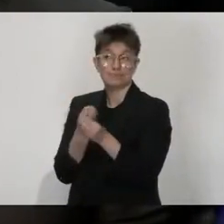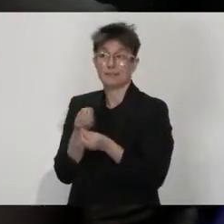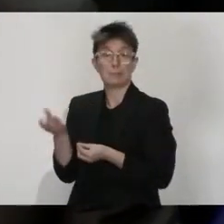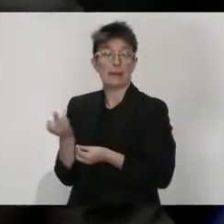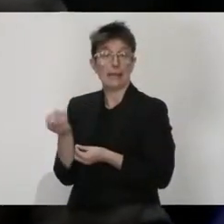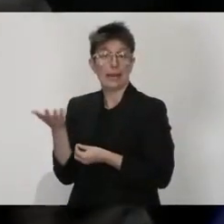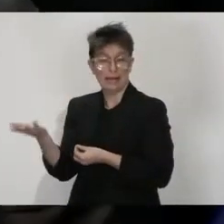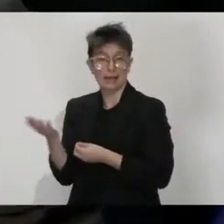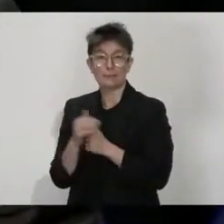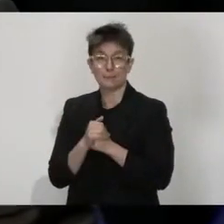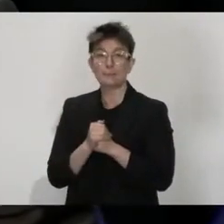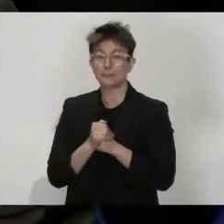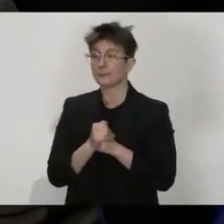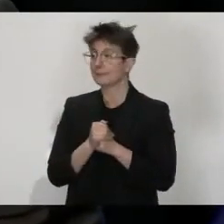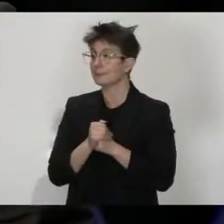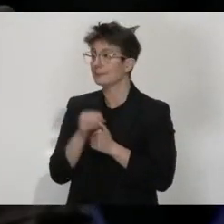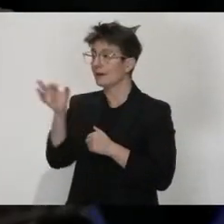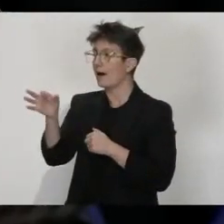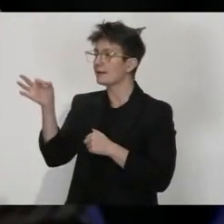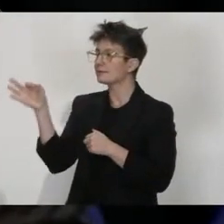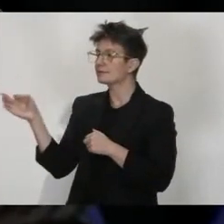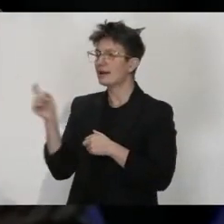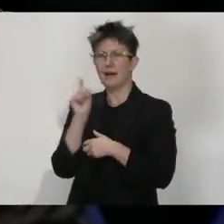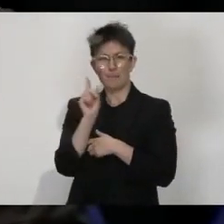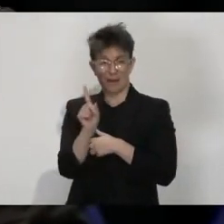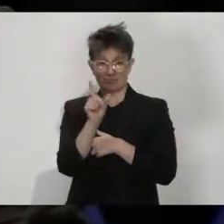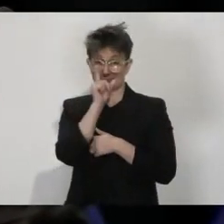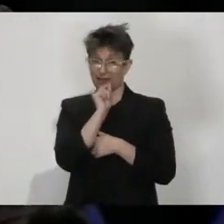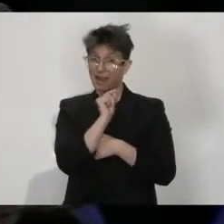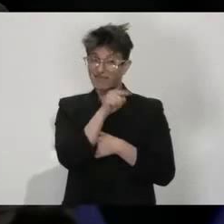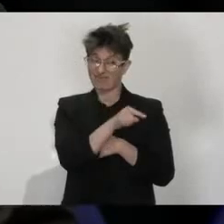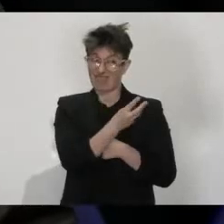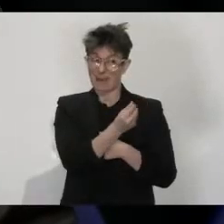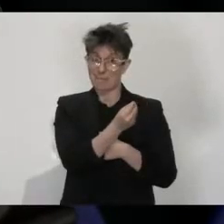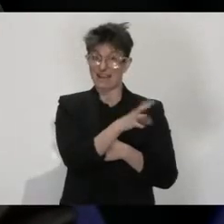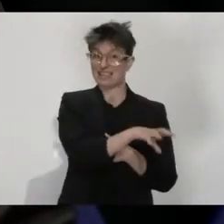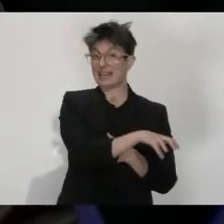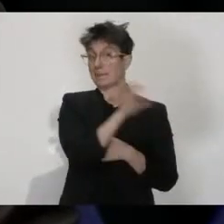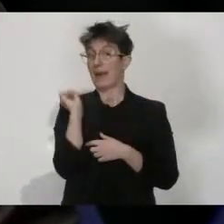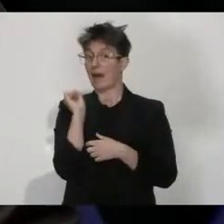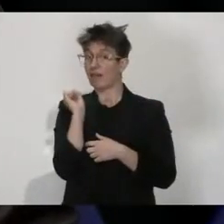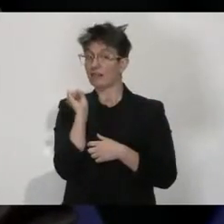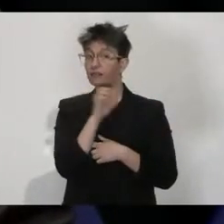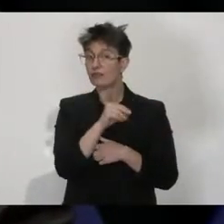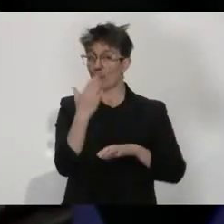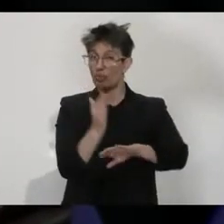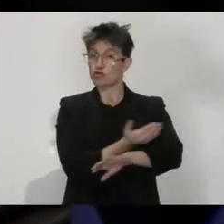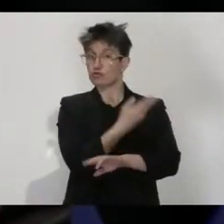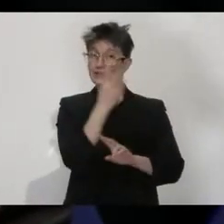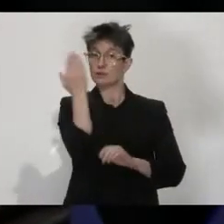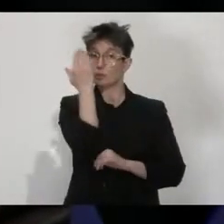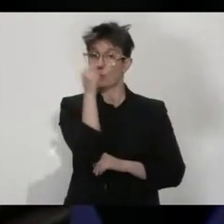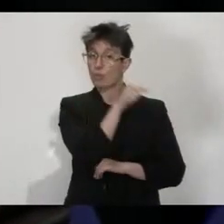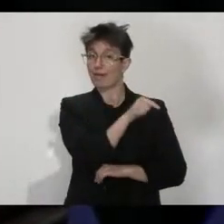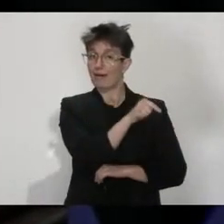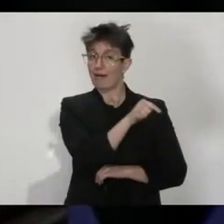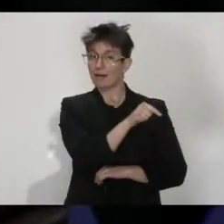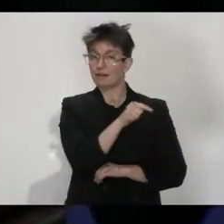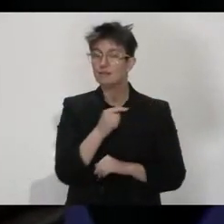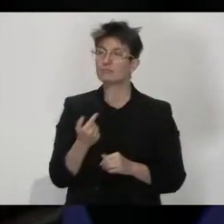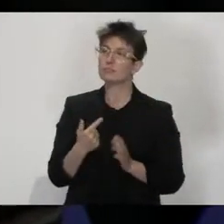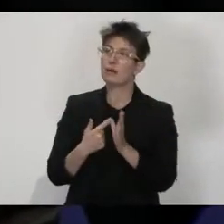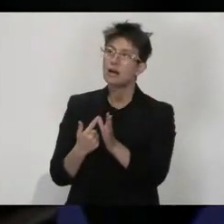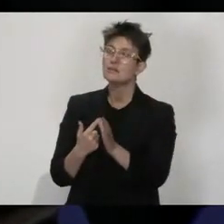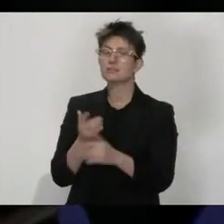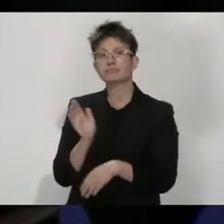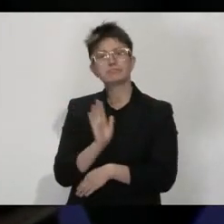any world in which that funding would be reversed? I don't believe so. I mean, the government has made an agreement here. I can understand that there are